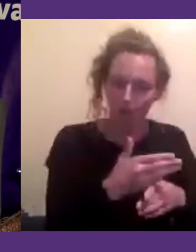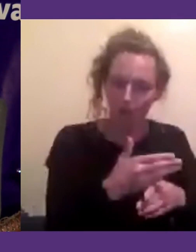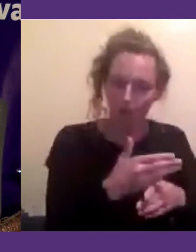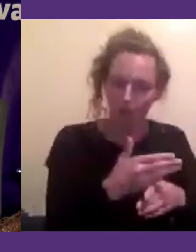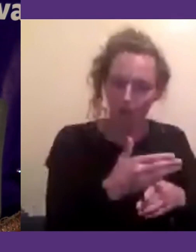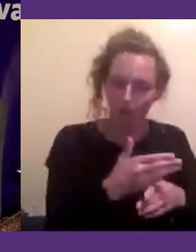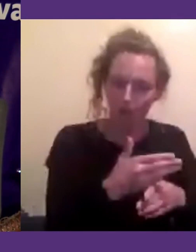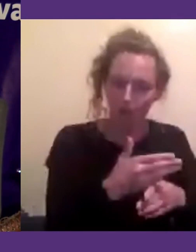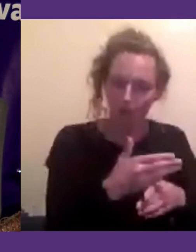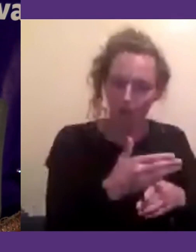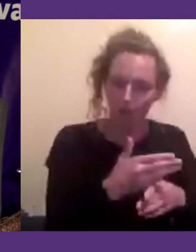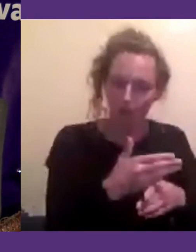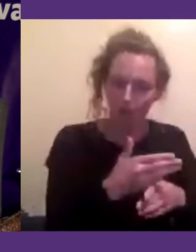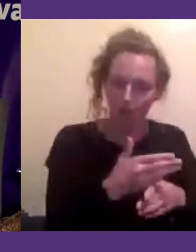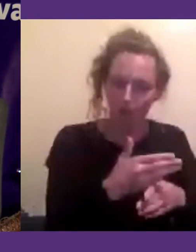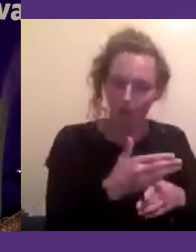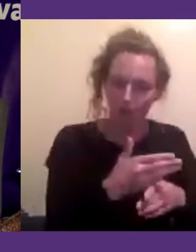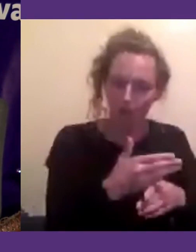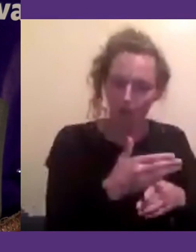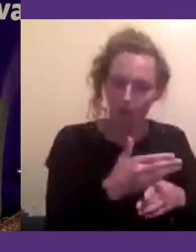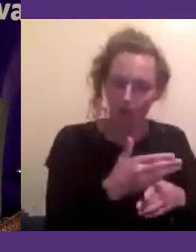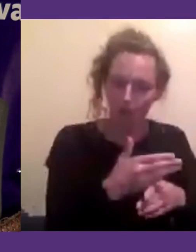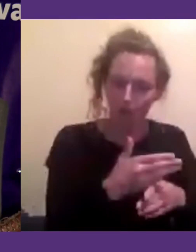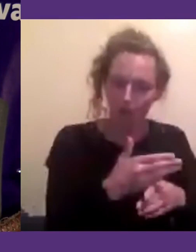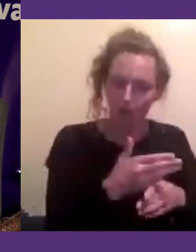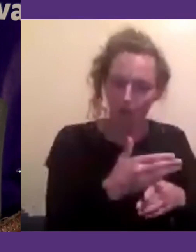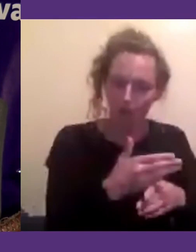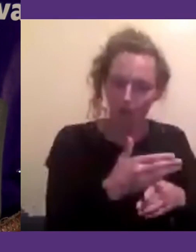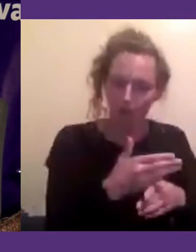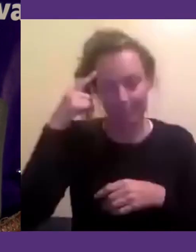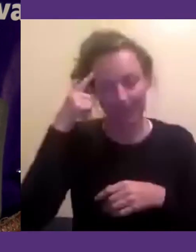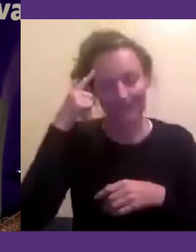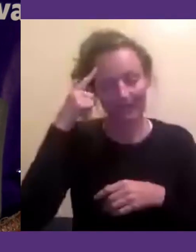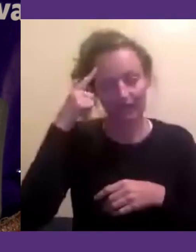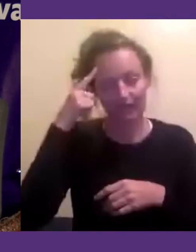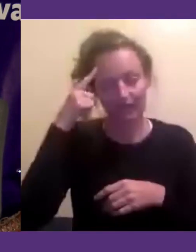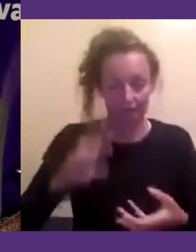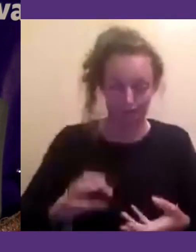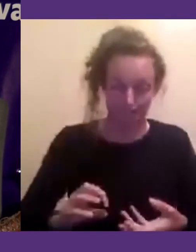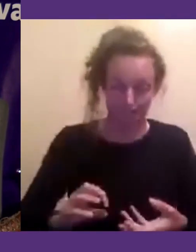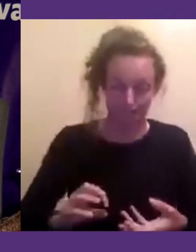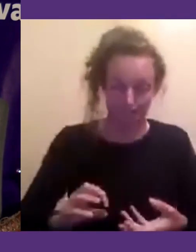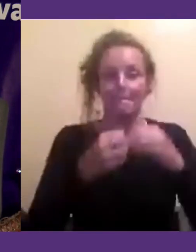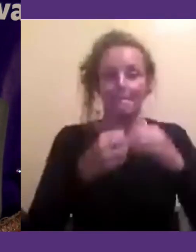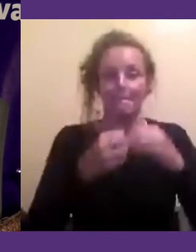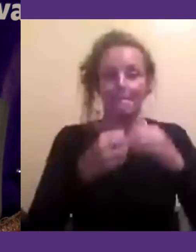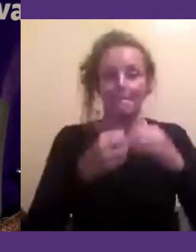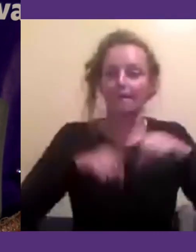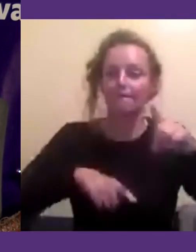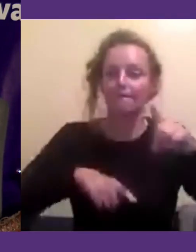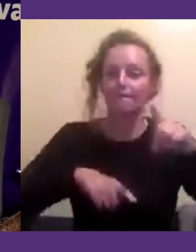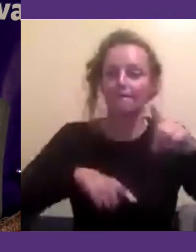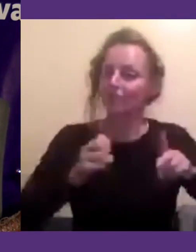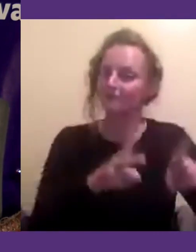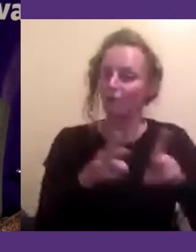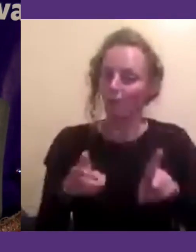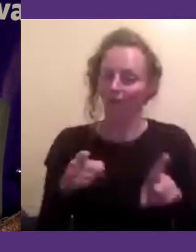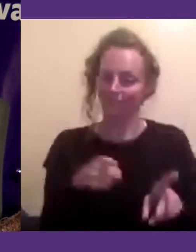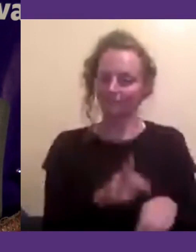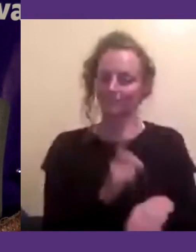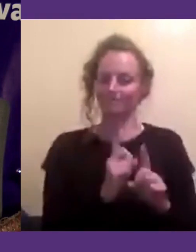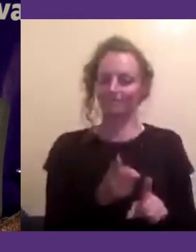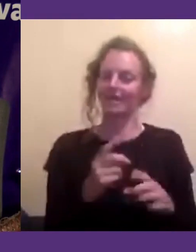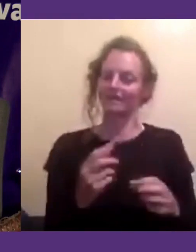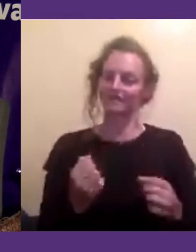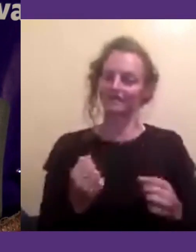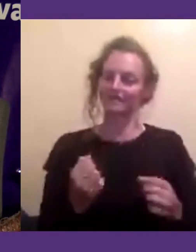those various formats my way of giving back to other people who have similar like struggles to me.